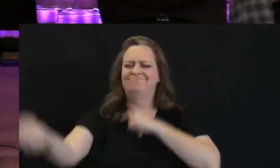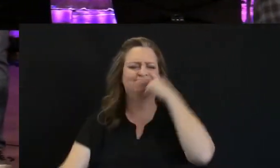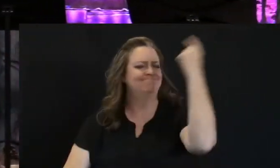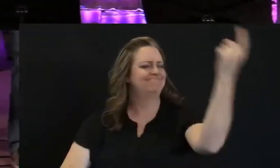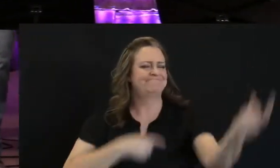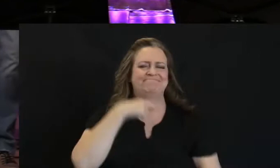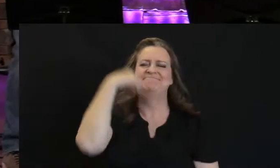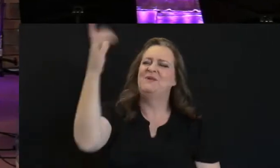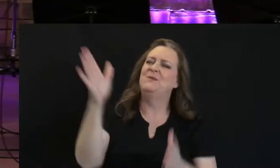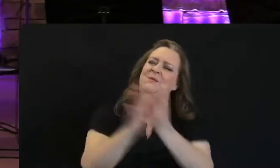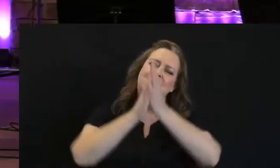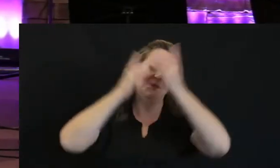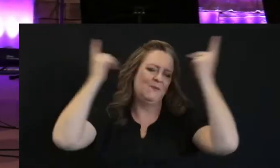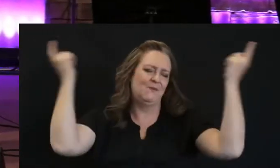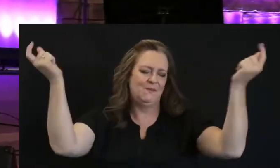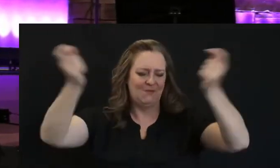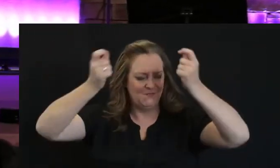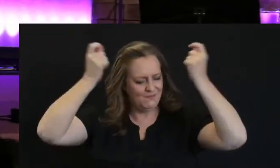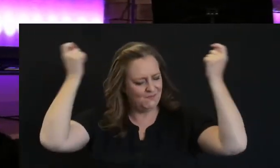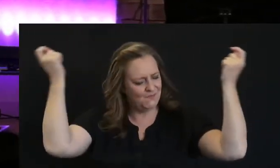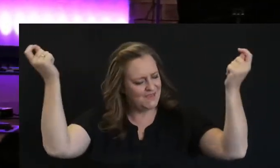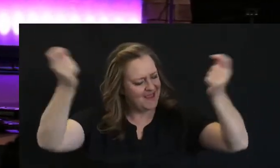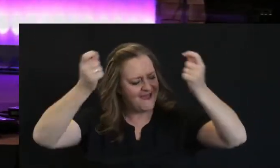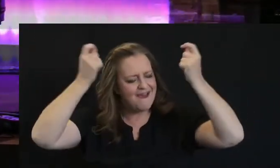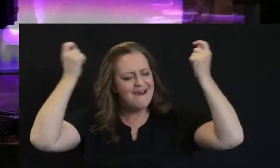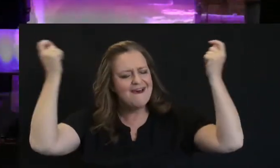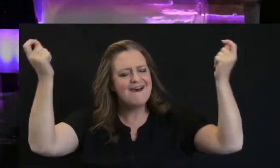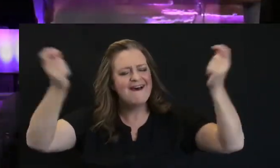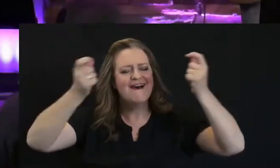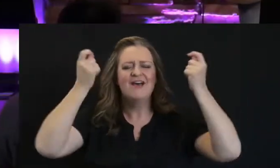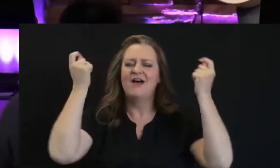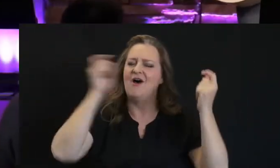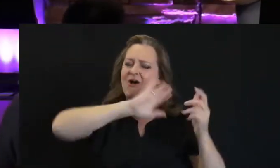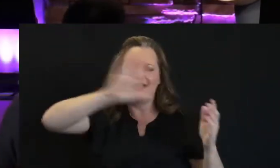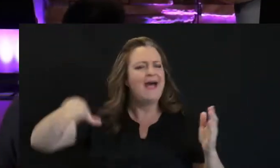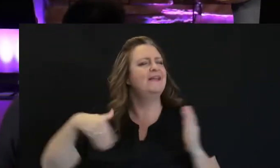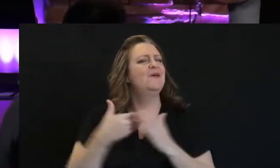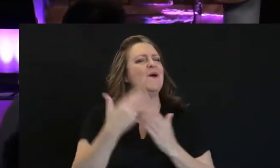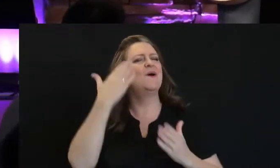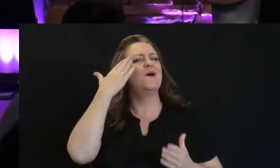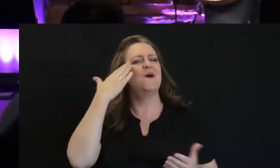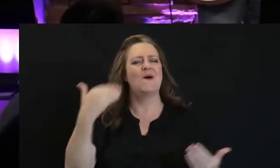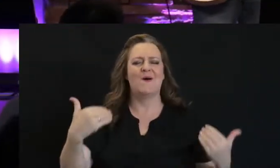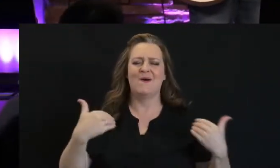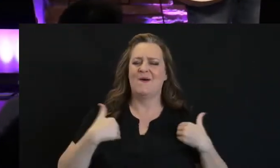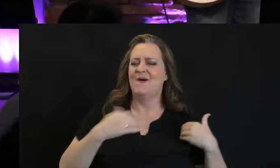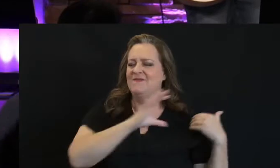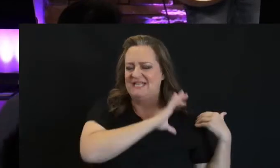Hallelujah, all I have.